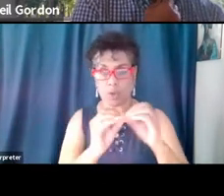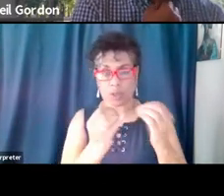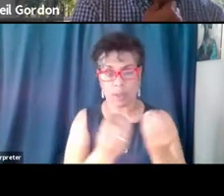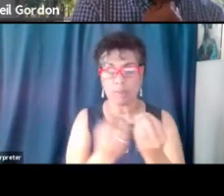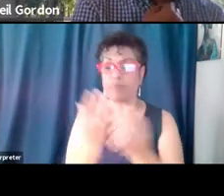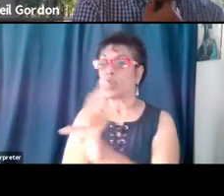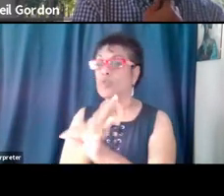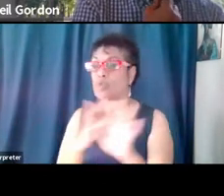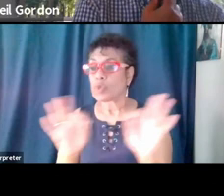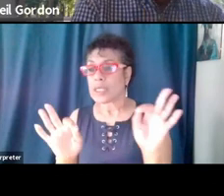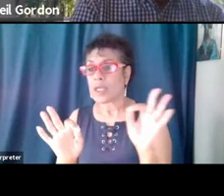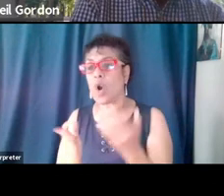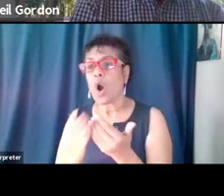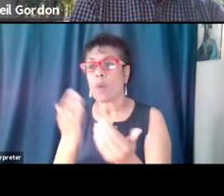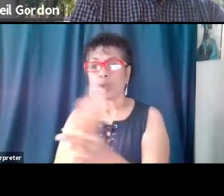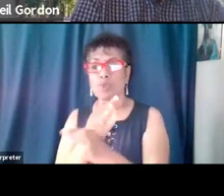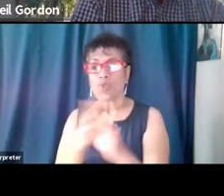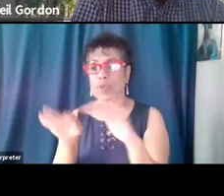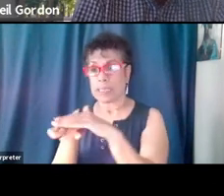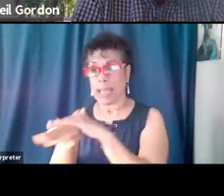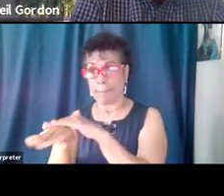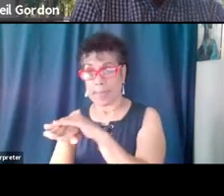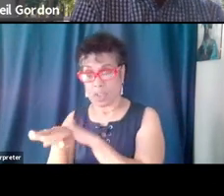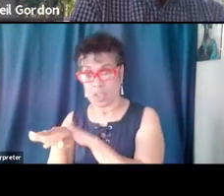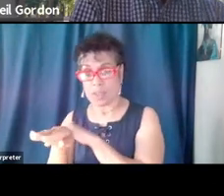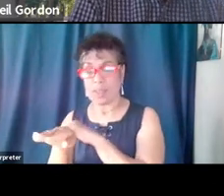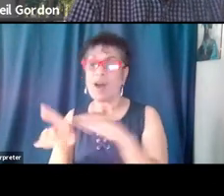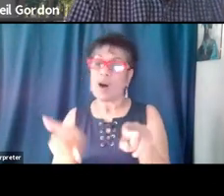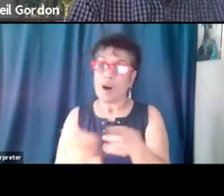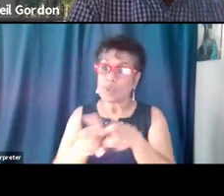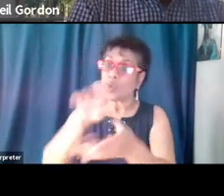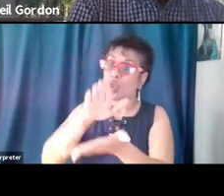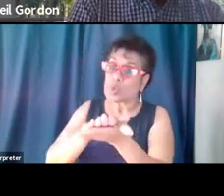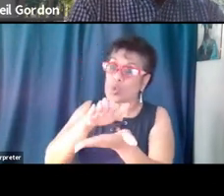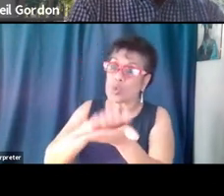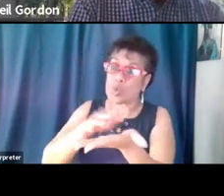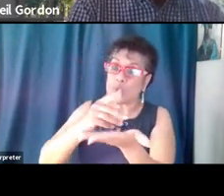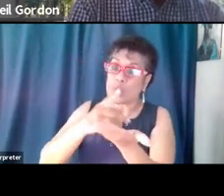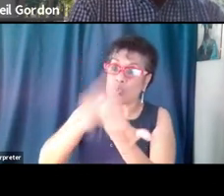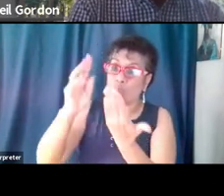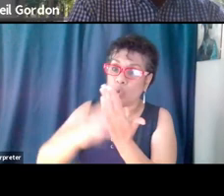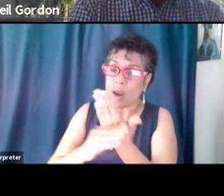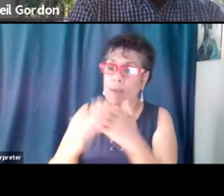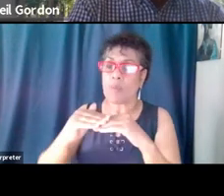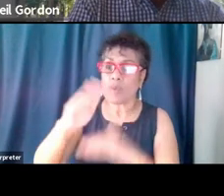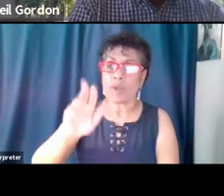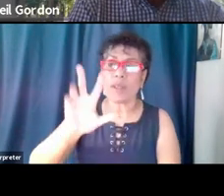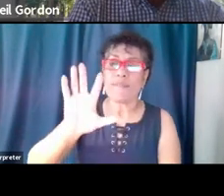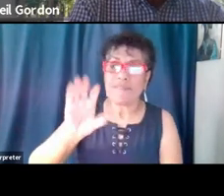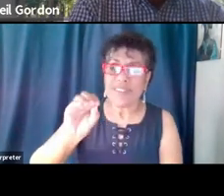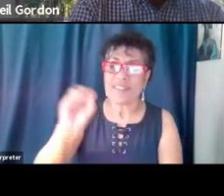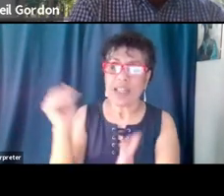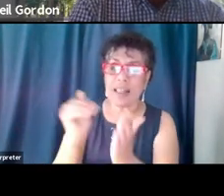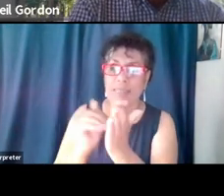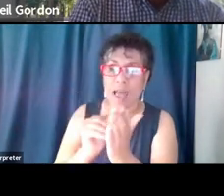free and nearly free admission and school programs to more than 50,000 people a year through